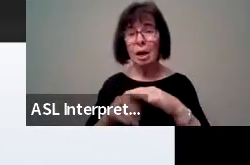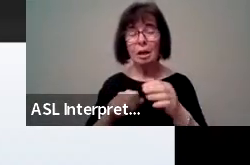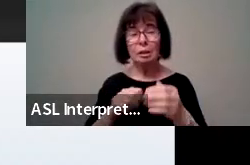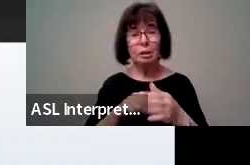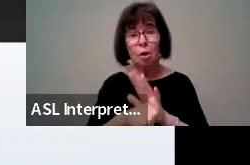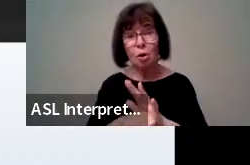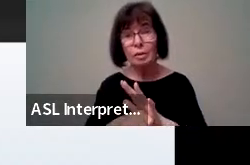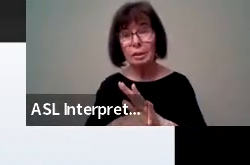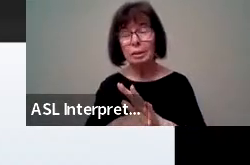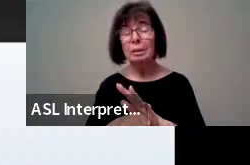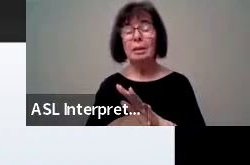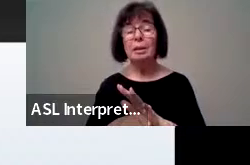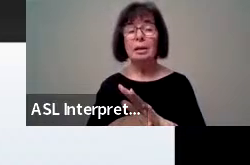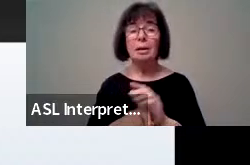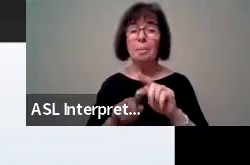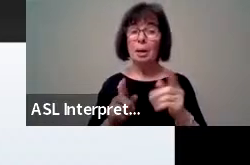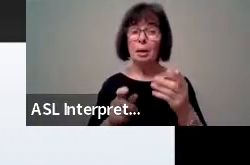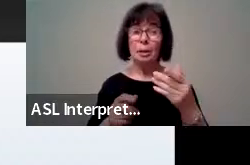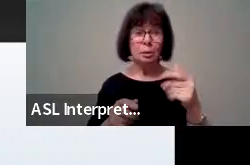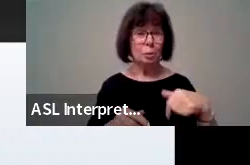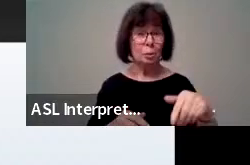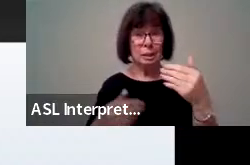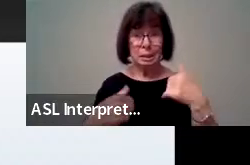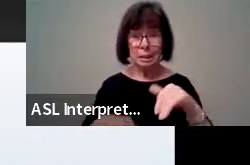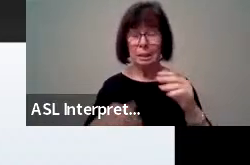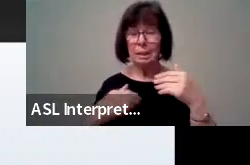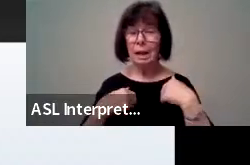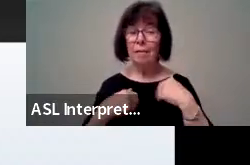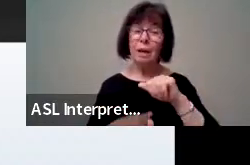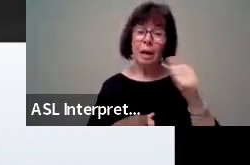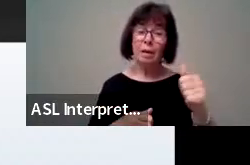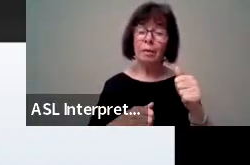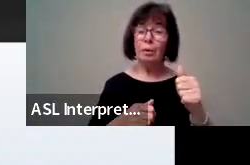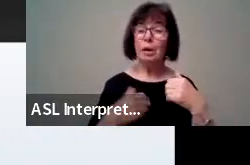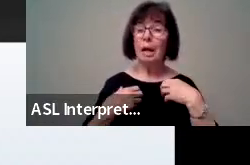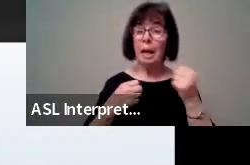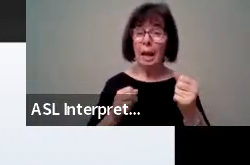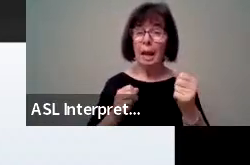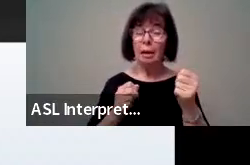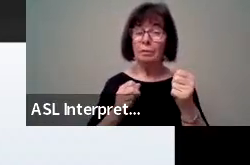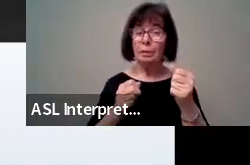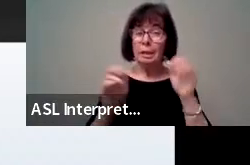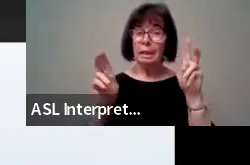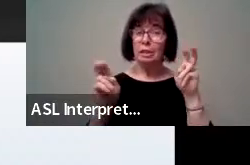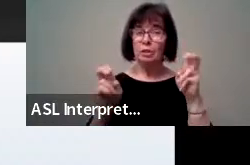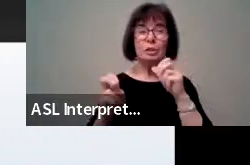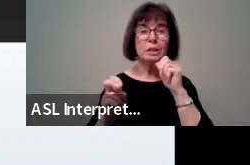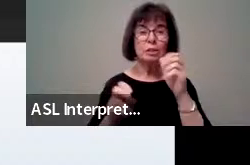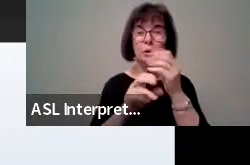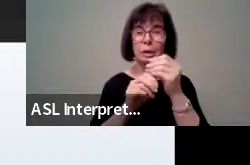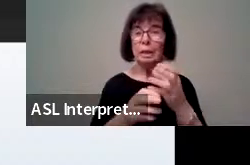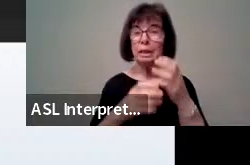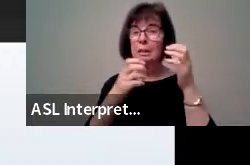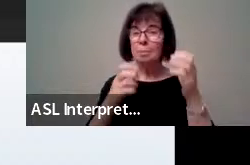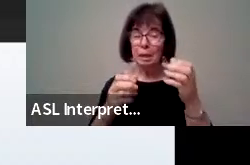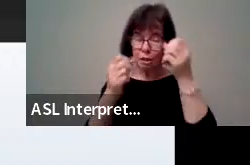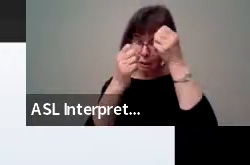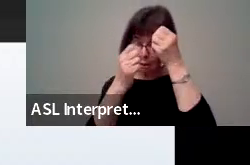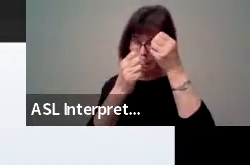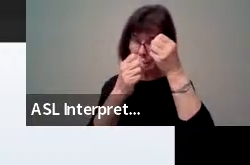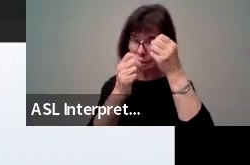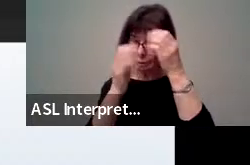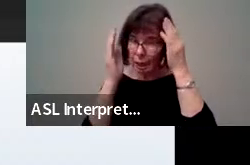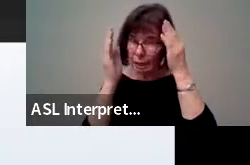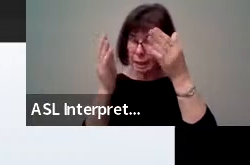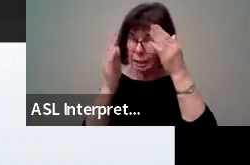we have all of these other public health issues that are not getting as much attention and that are just as